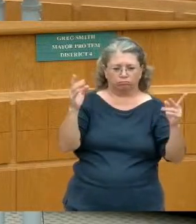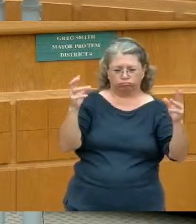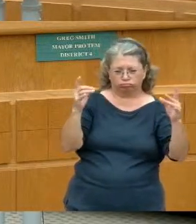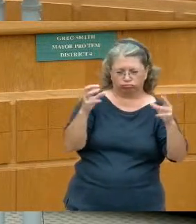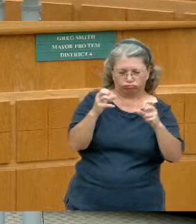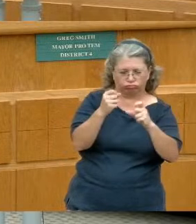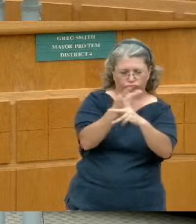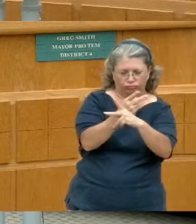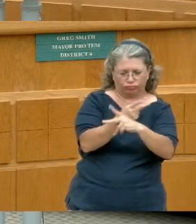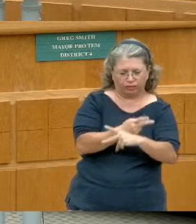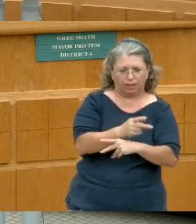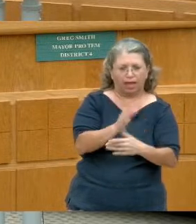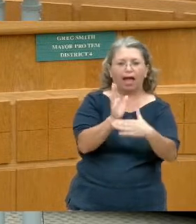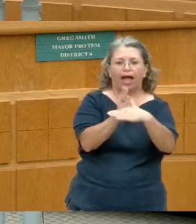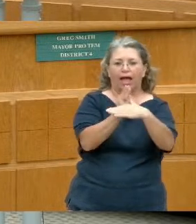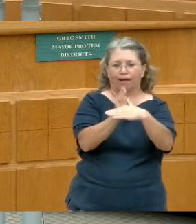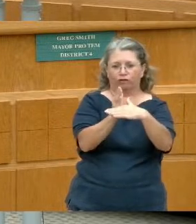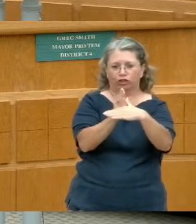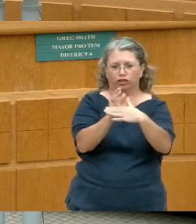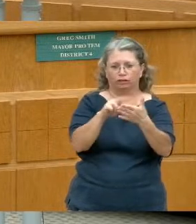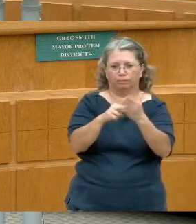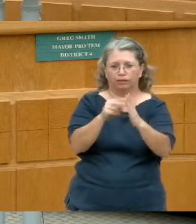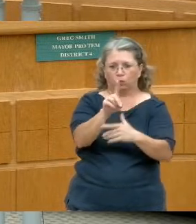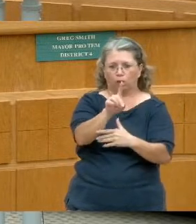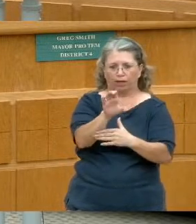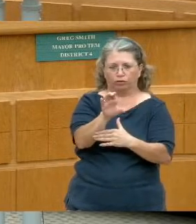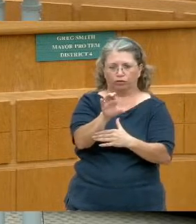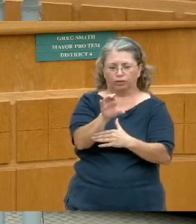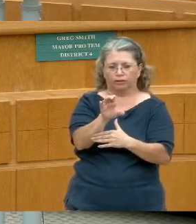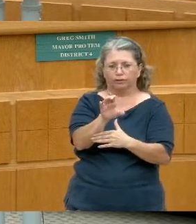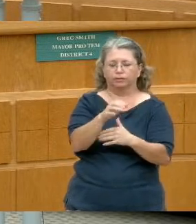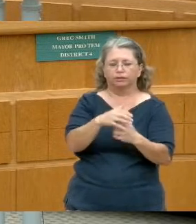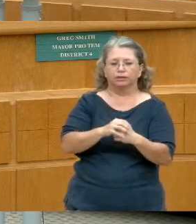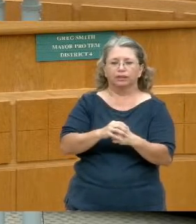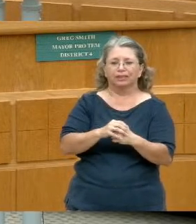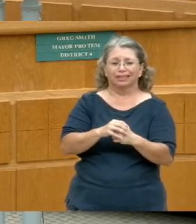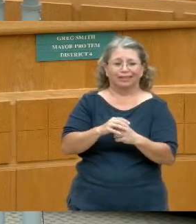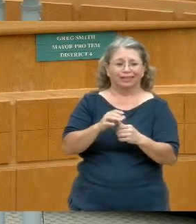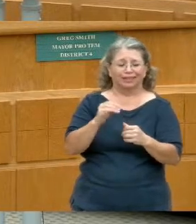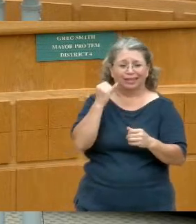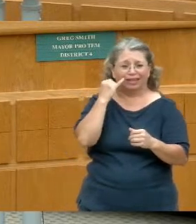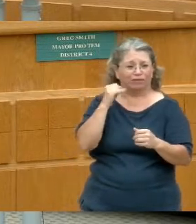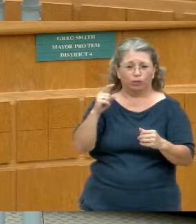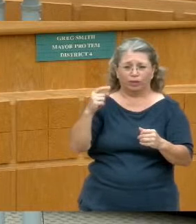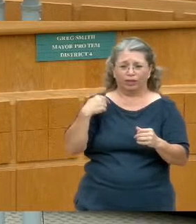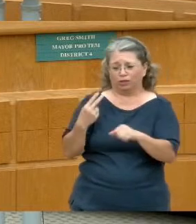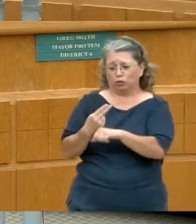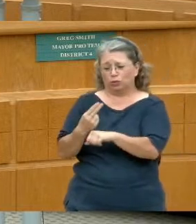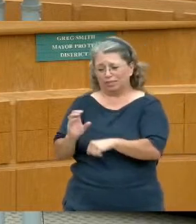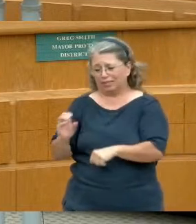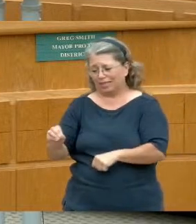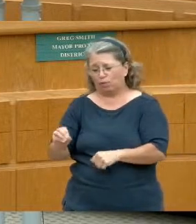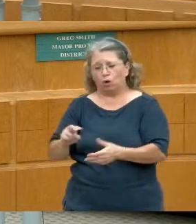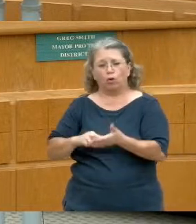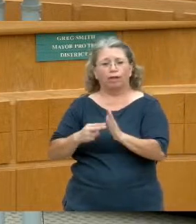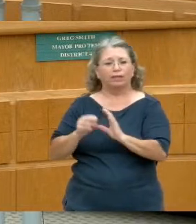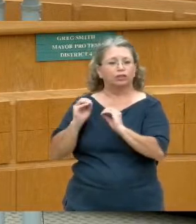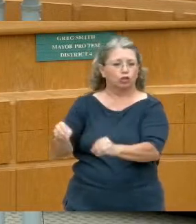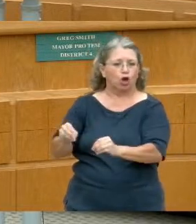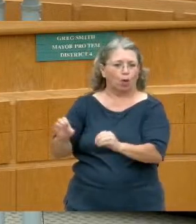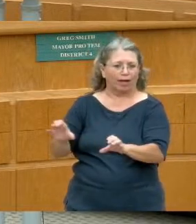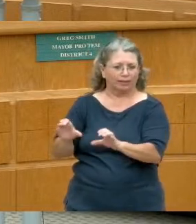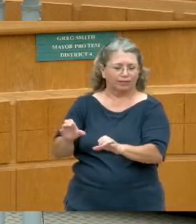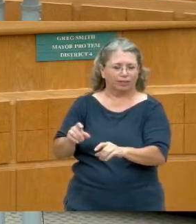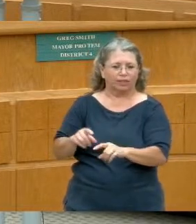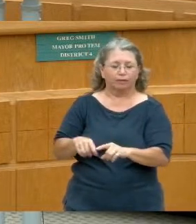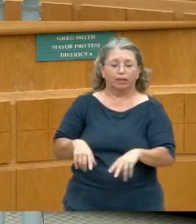way down to 0, that means actually 0% activity. And if we get all the way back up to 100, that means we're